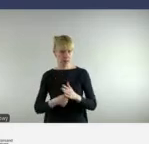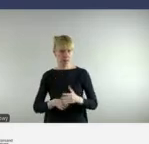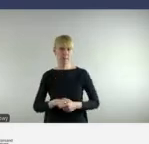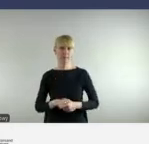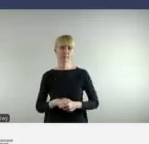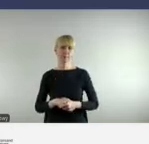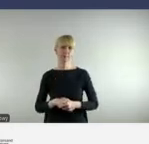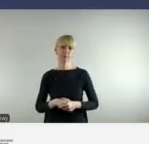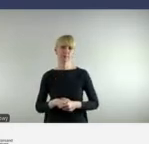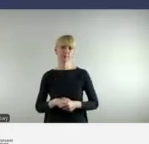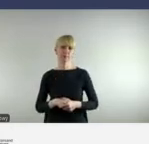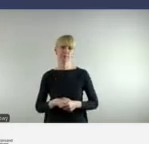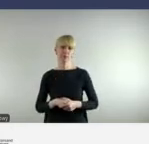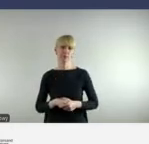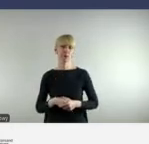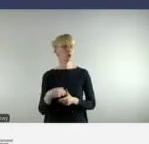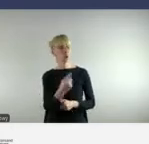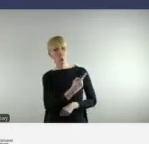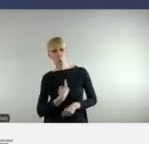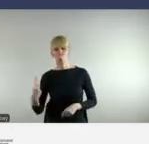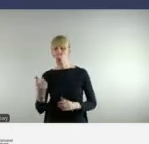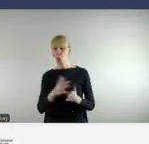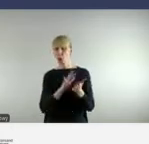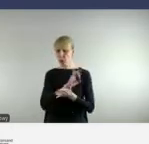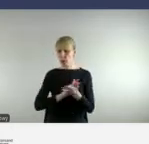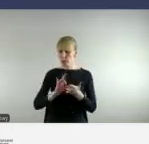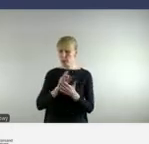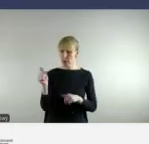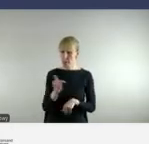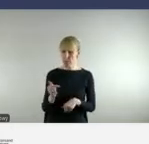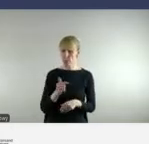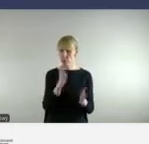work, such as protect the population and